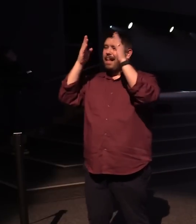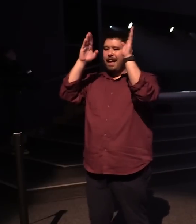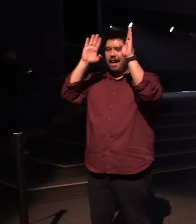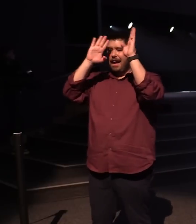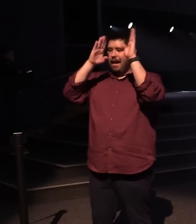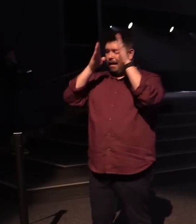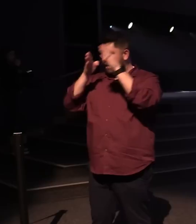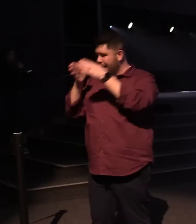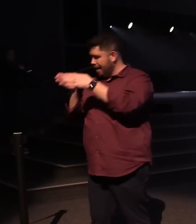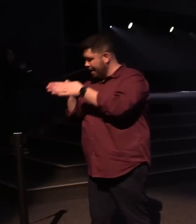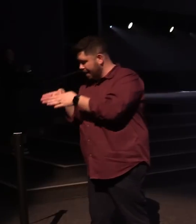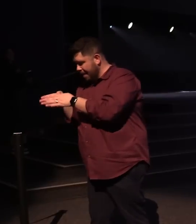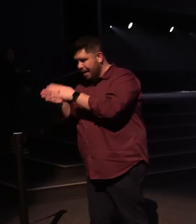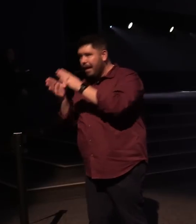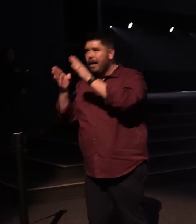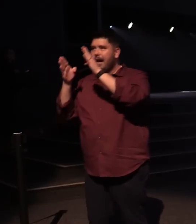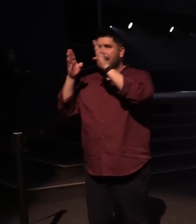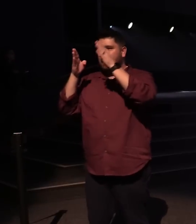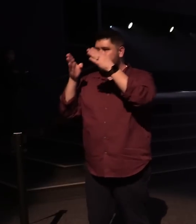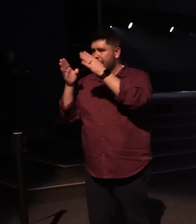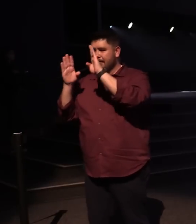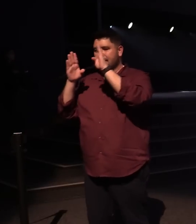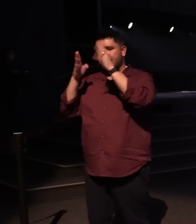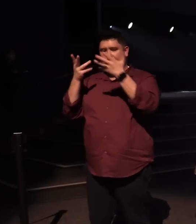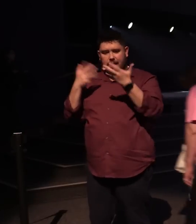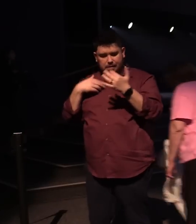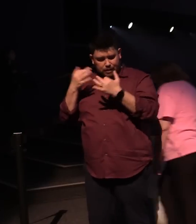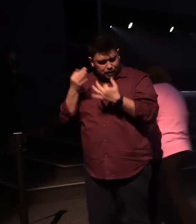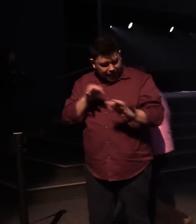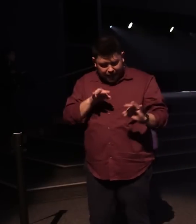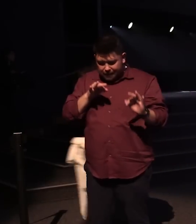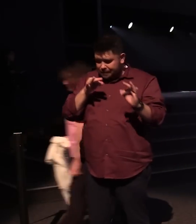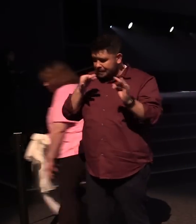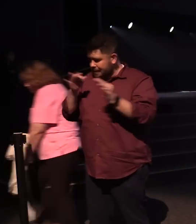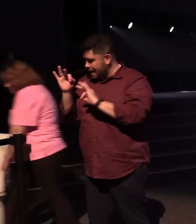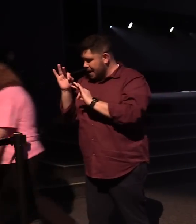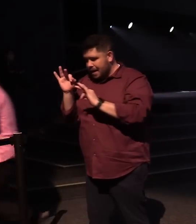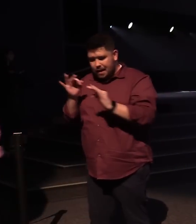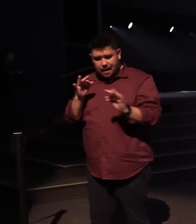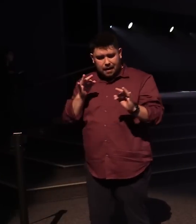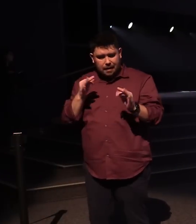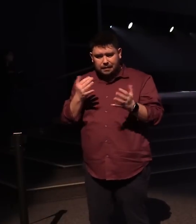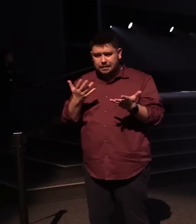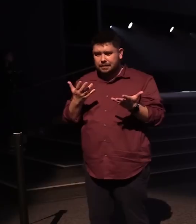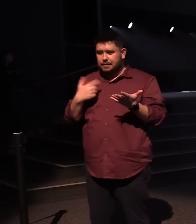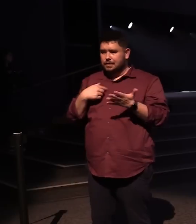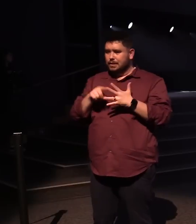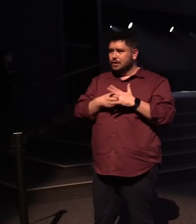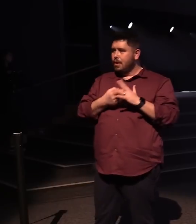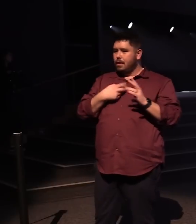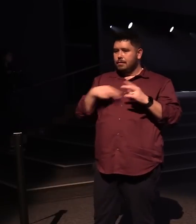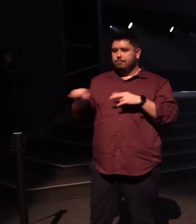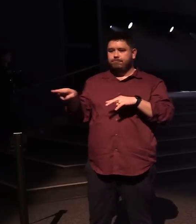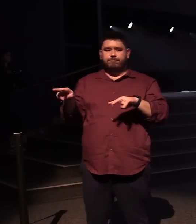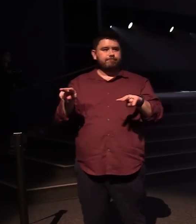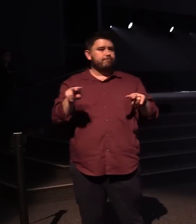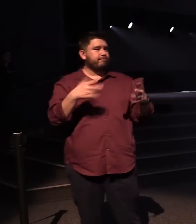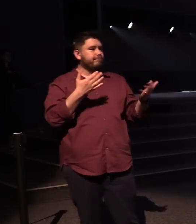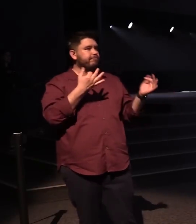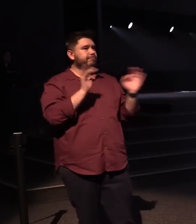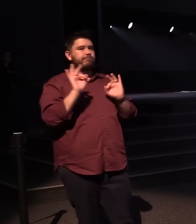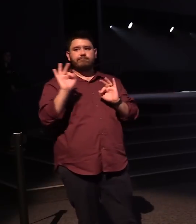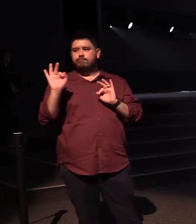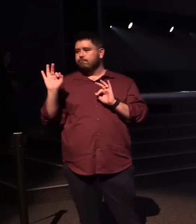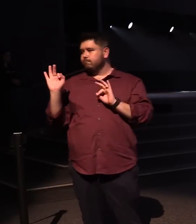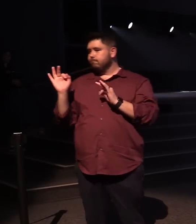to Jesus all of a sudden gets a little distracted. I start looking around to the left, I start looking around to the right, and before